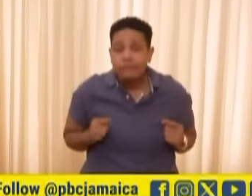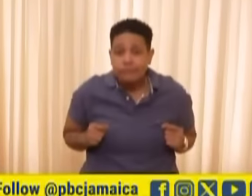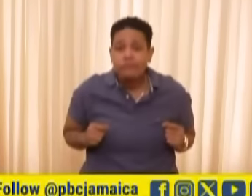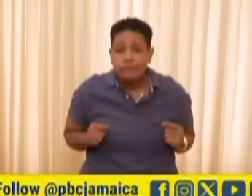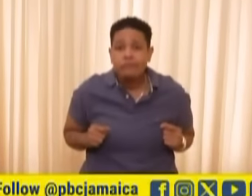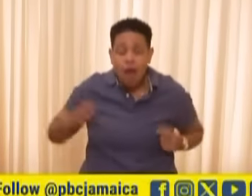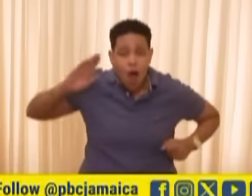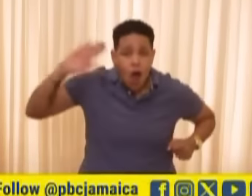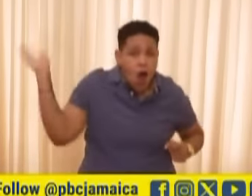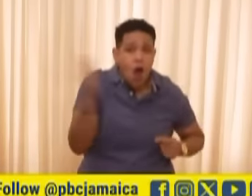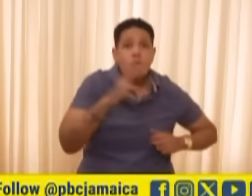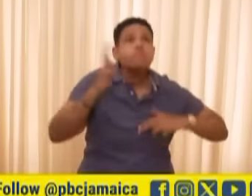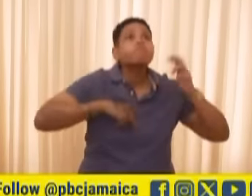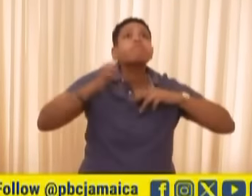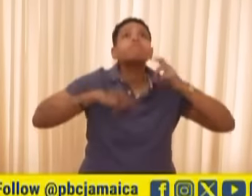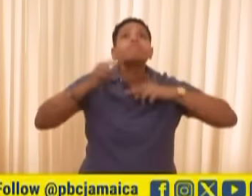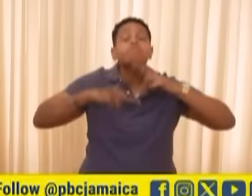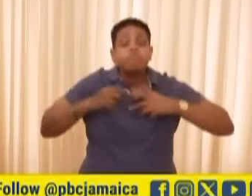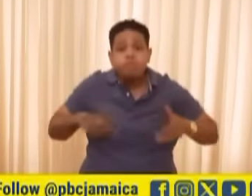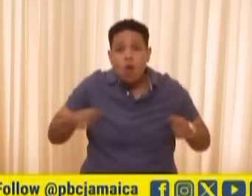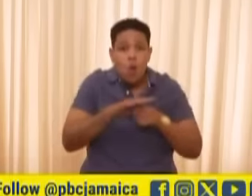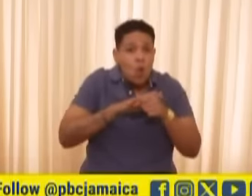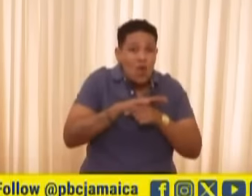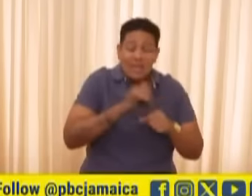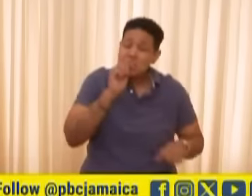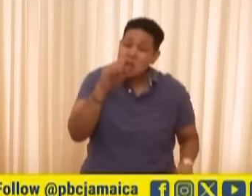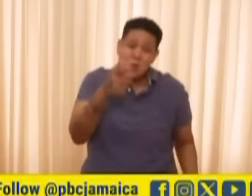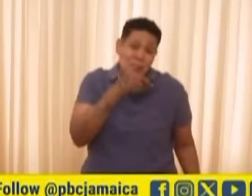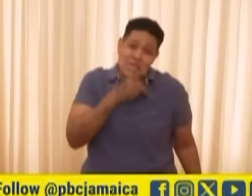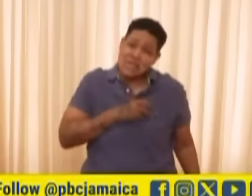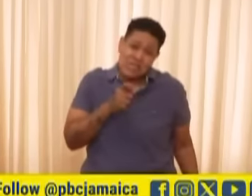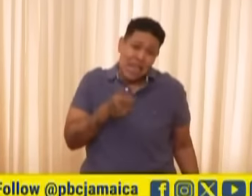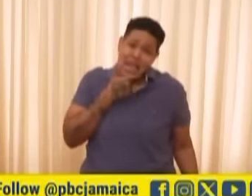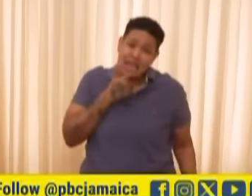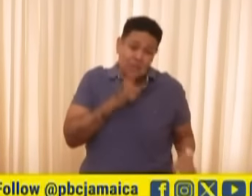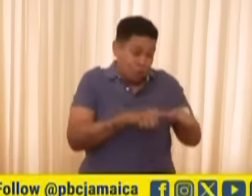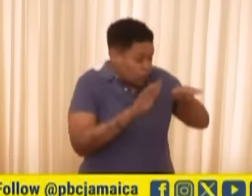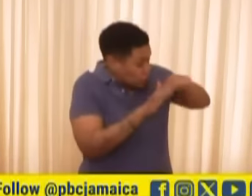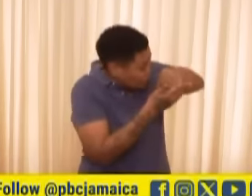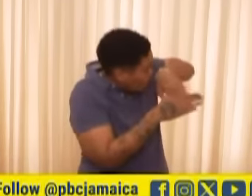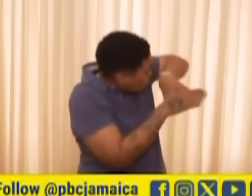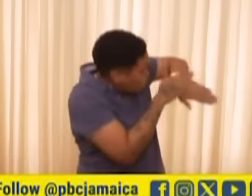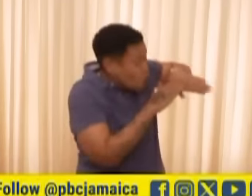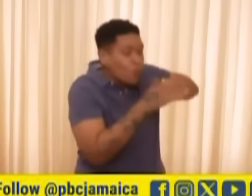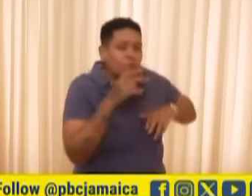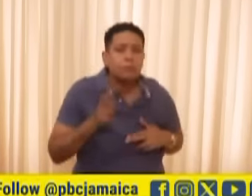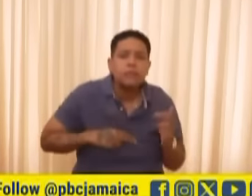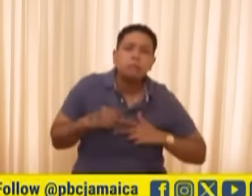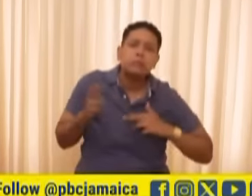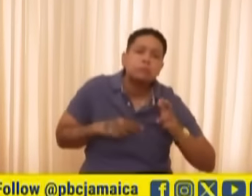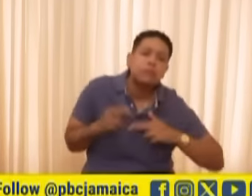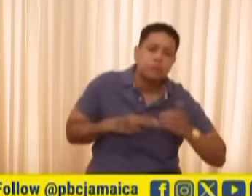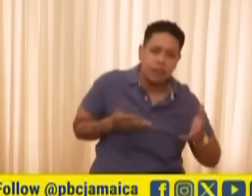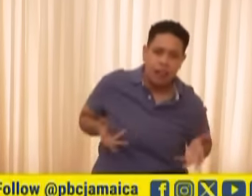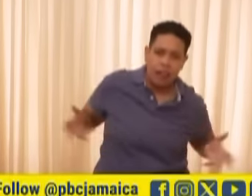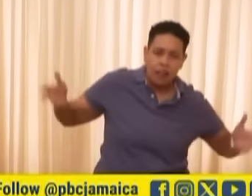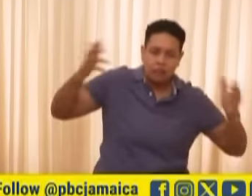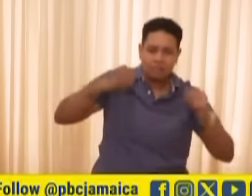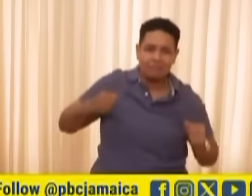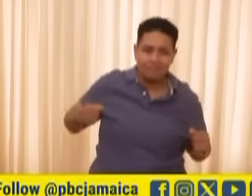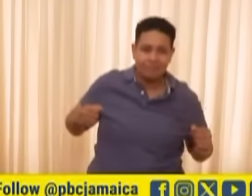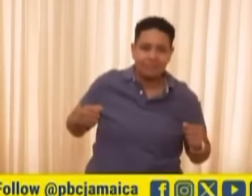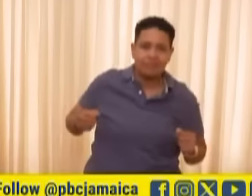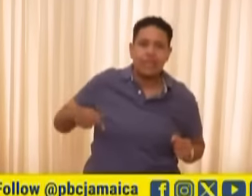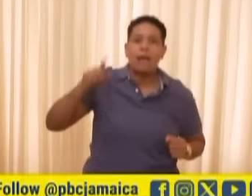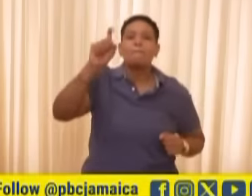to all construction sites, not just only in the corporate area, but right across the country, that